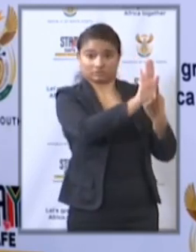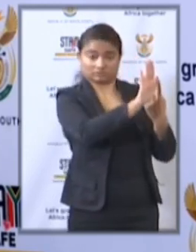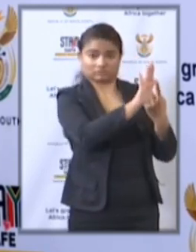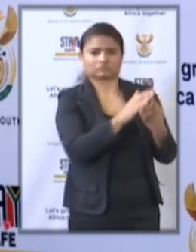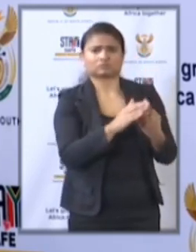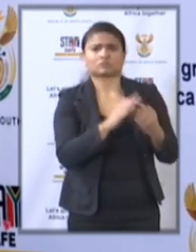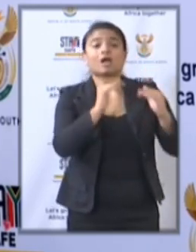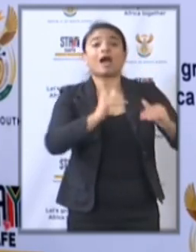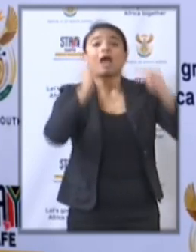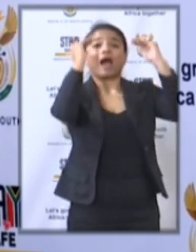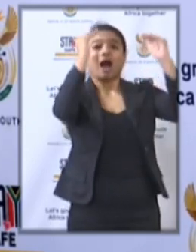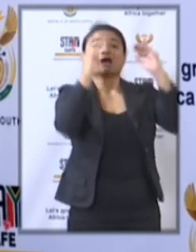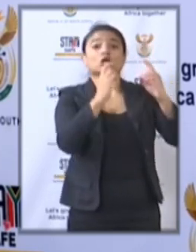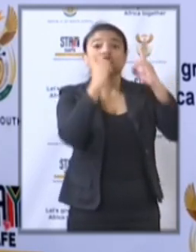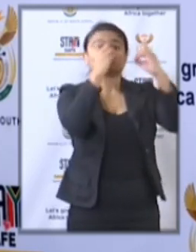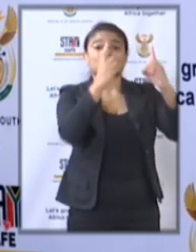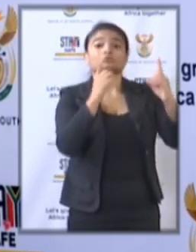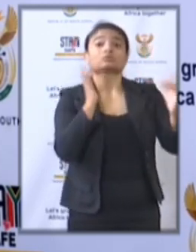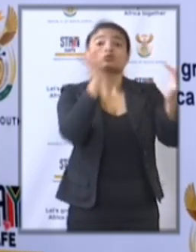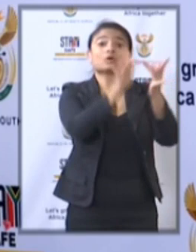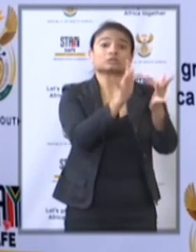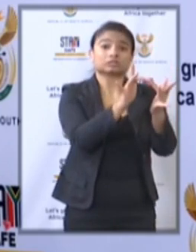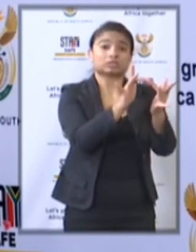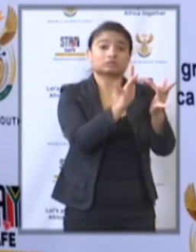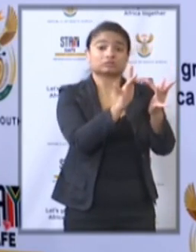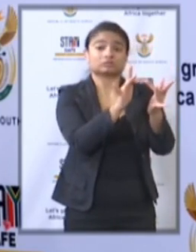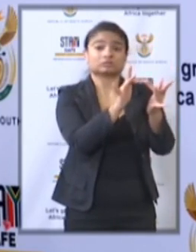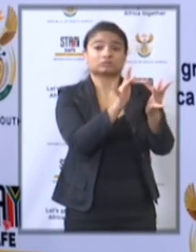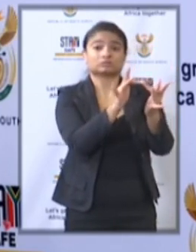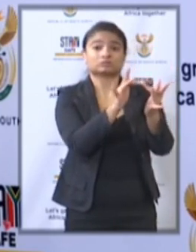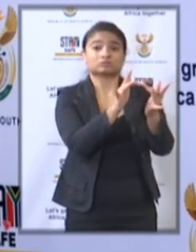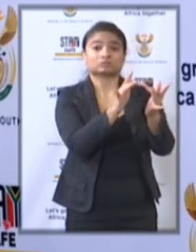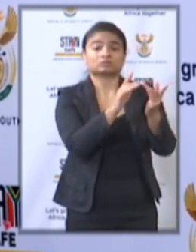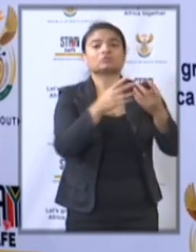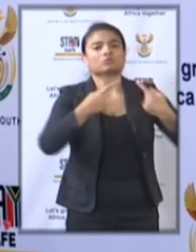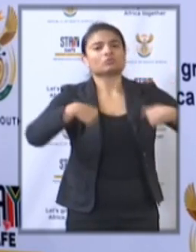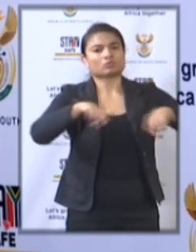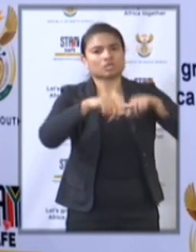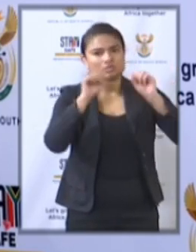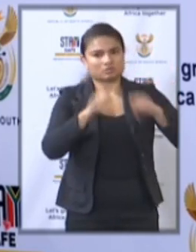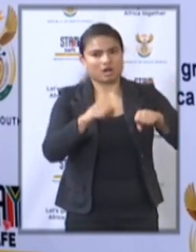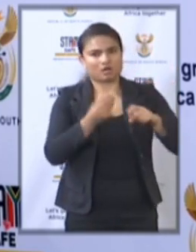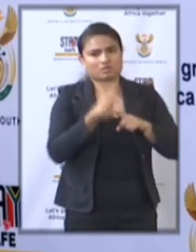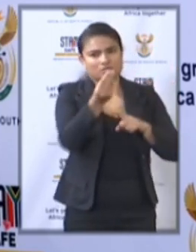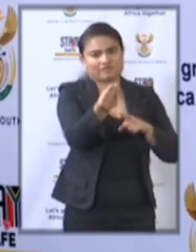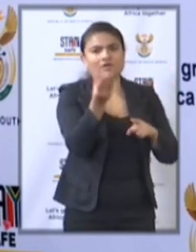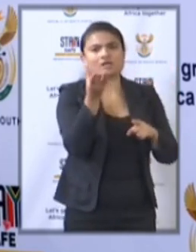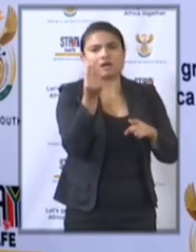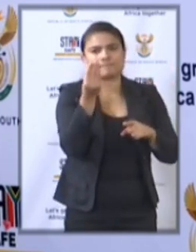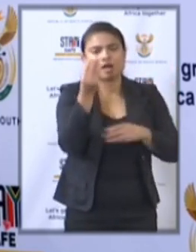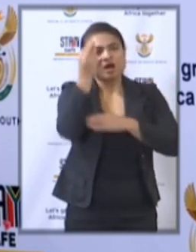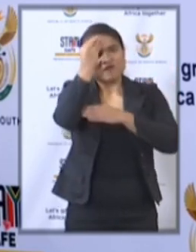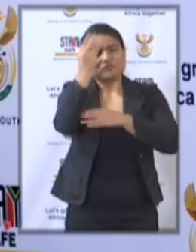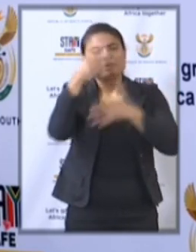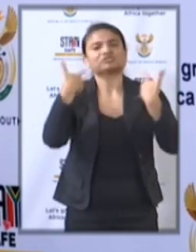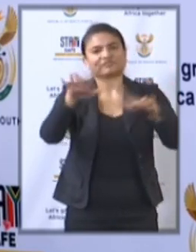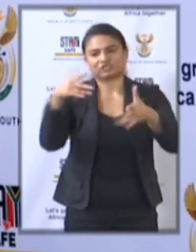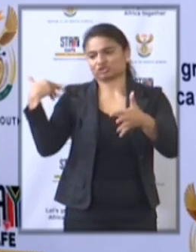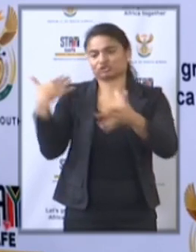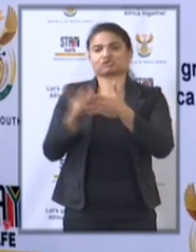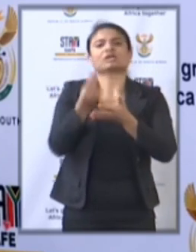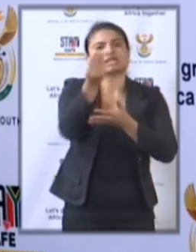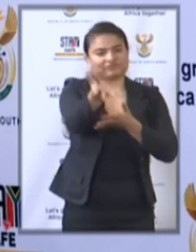Higher Education, we have given the details before. And just